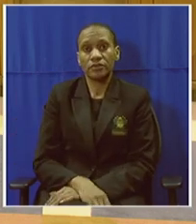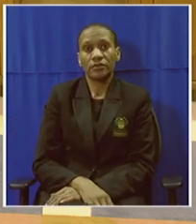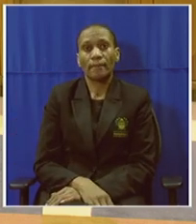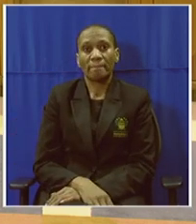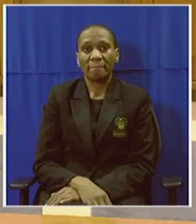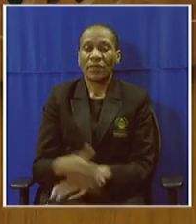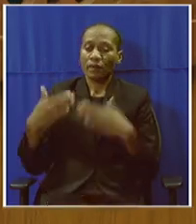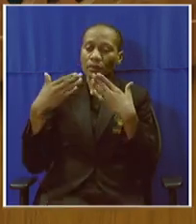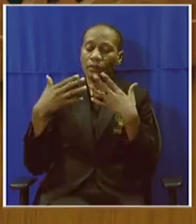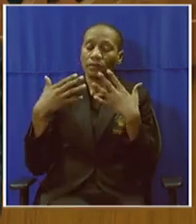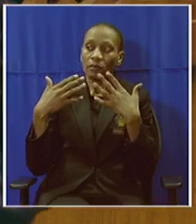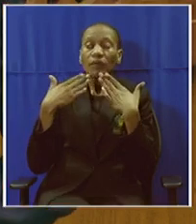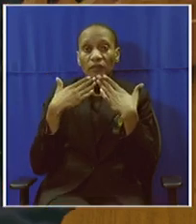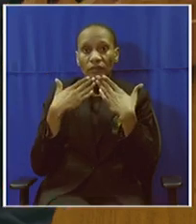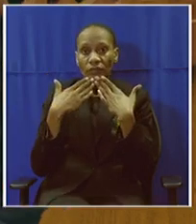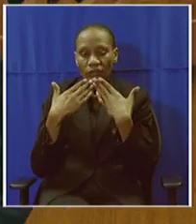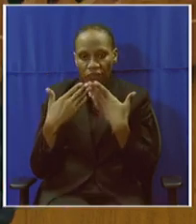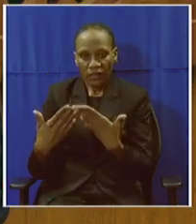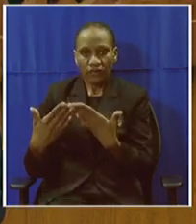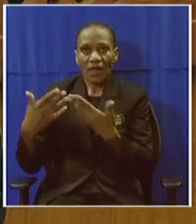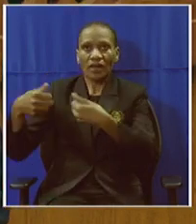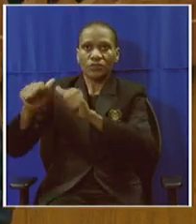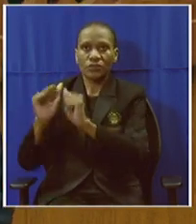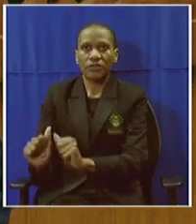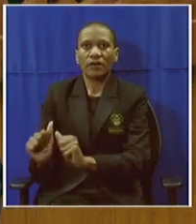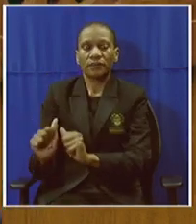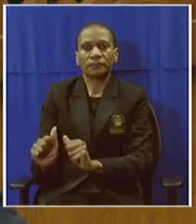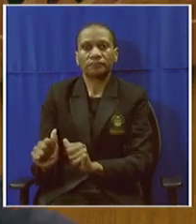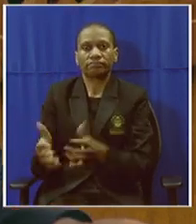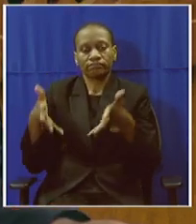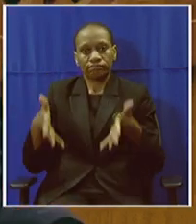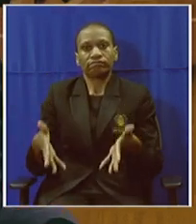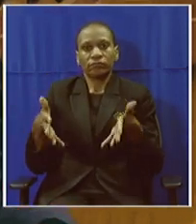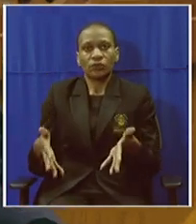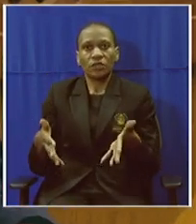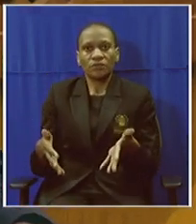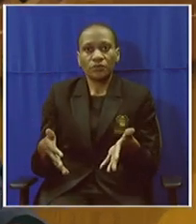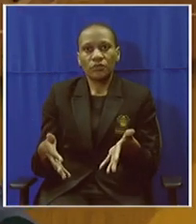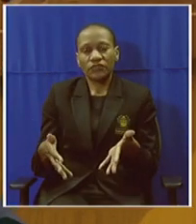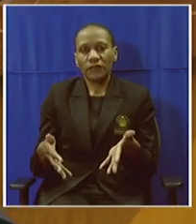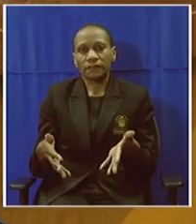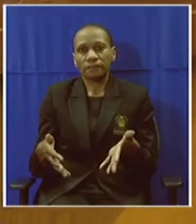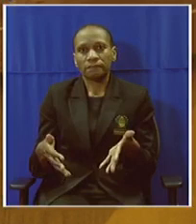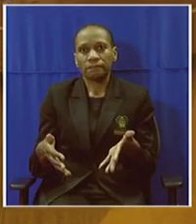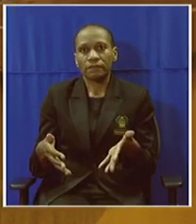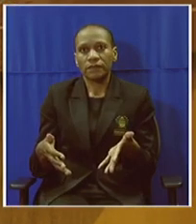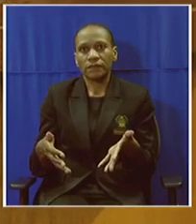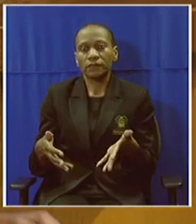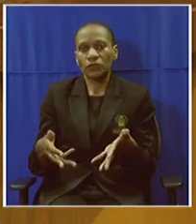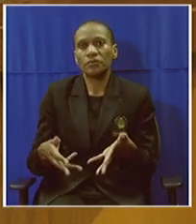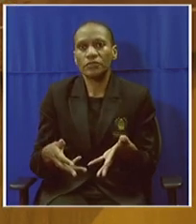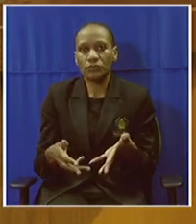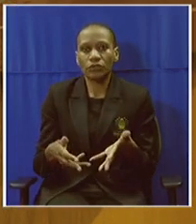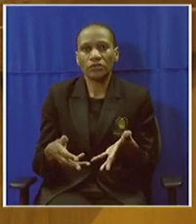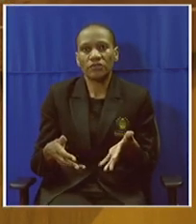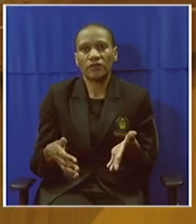Jabulela kakhulu sihlalo. Namhlanje we are celebrating the life of a servant of